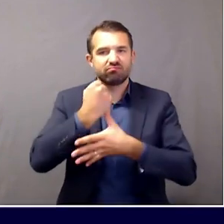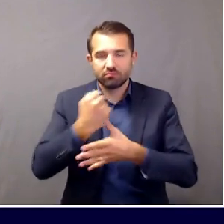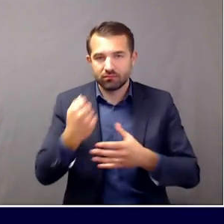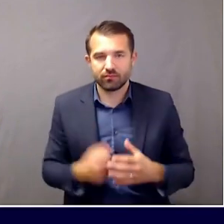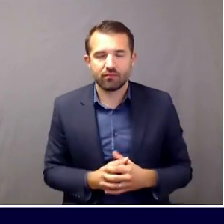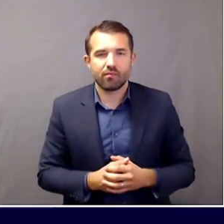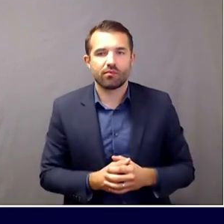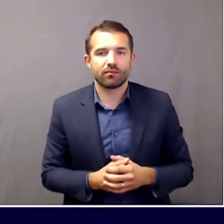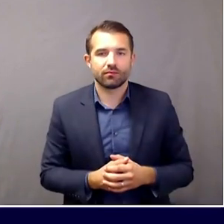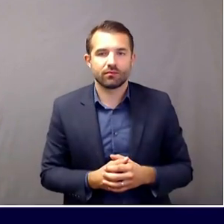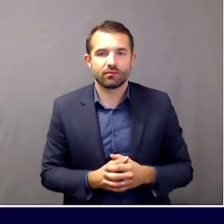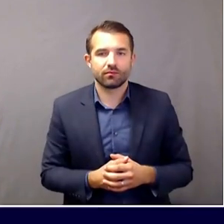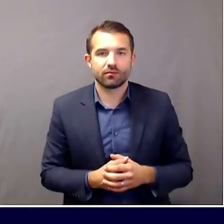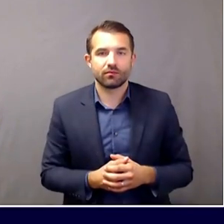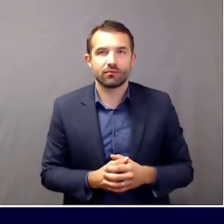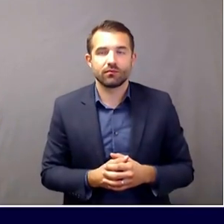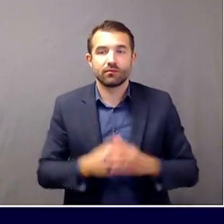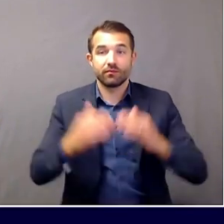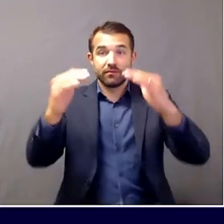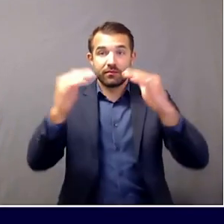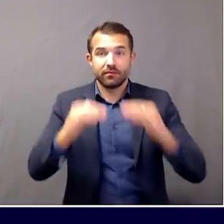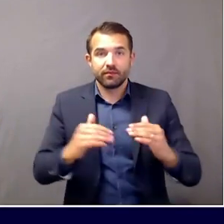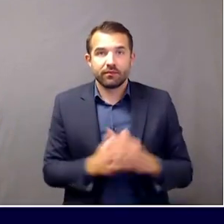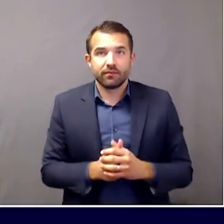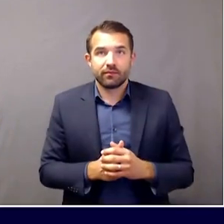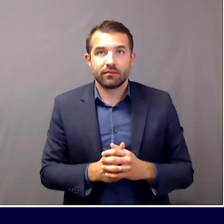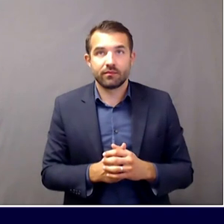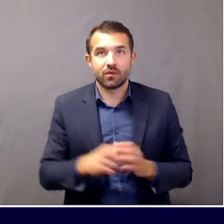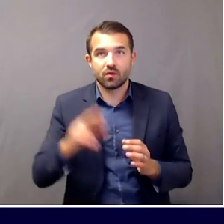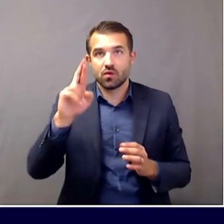I'm going to turn now to Rebecca Stefanski at News Center.